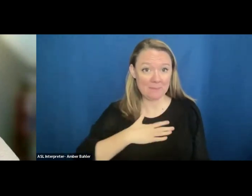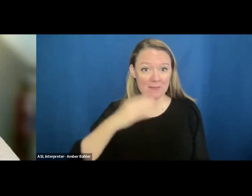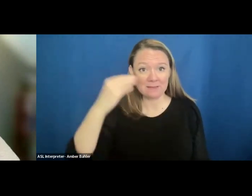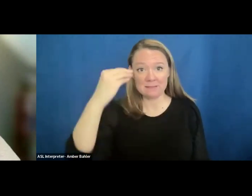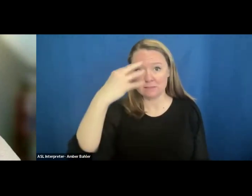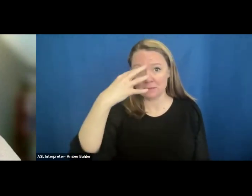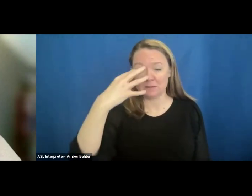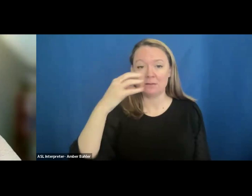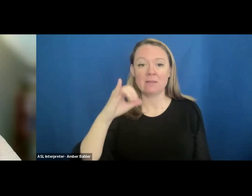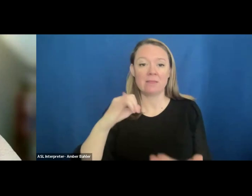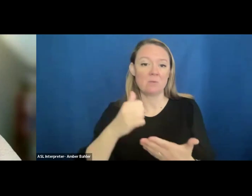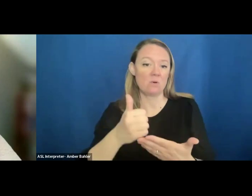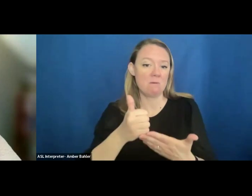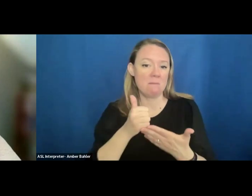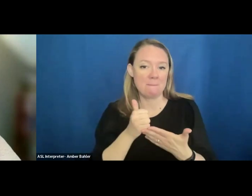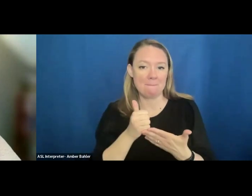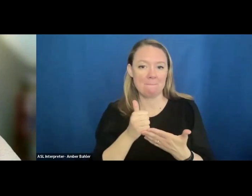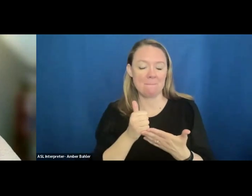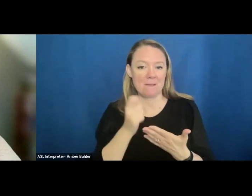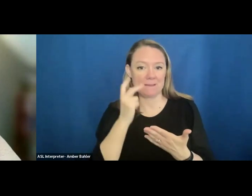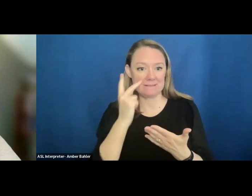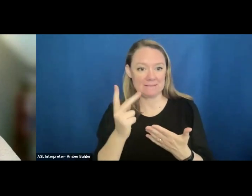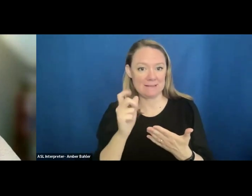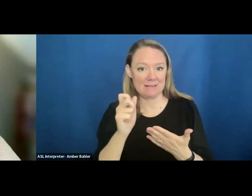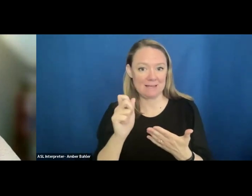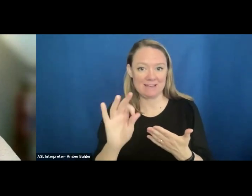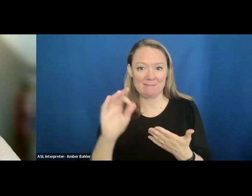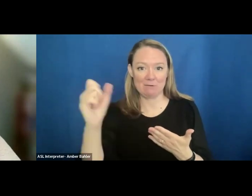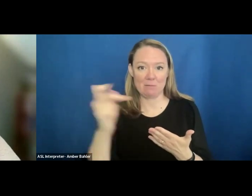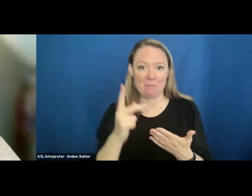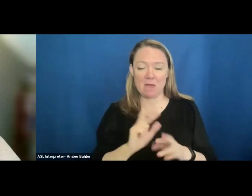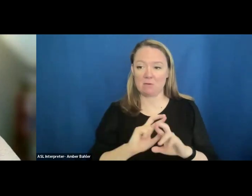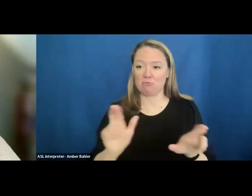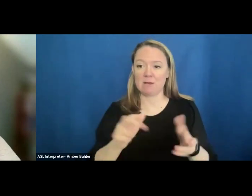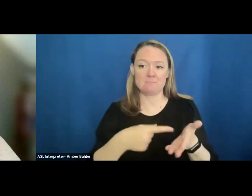help me see that you're back and ready to talk.